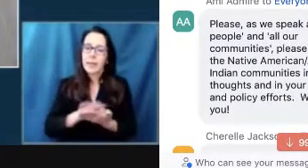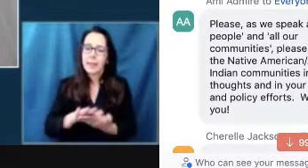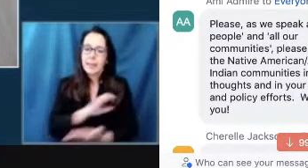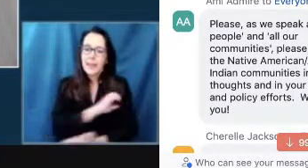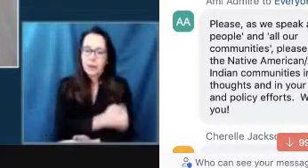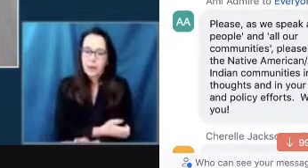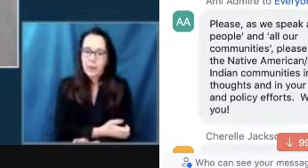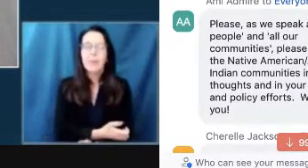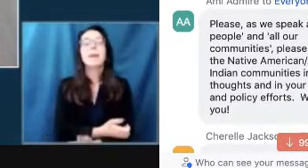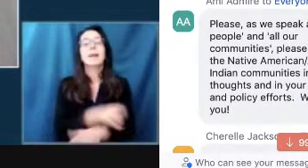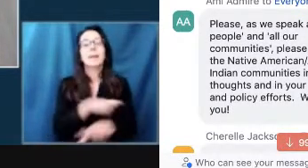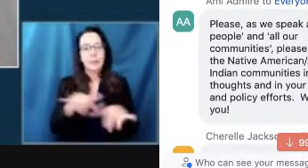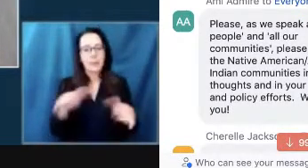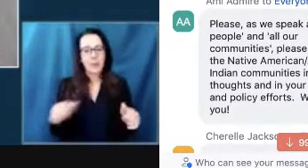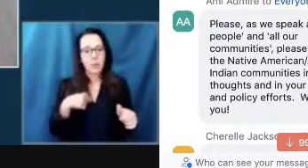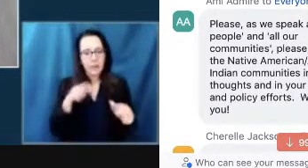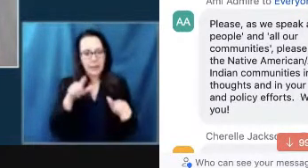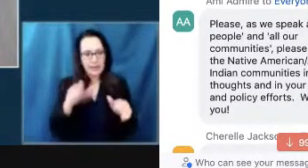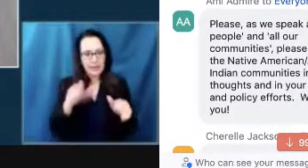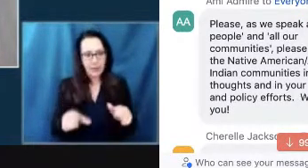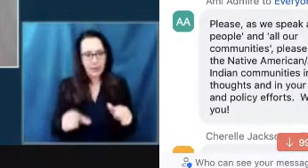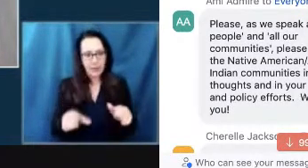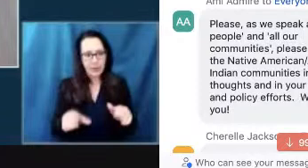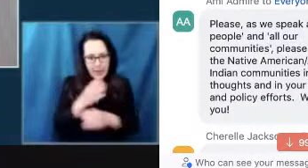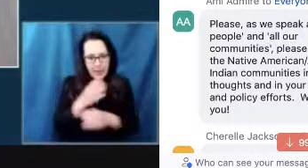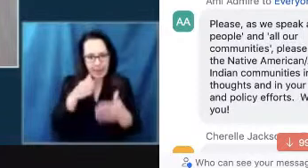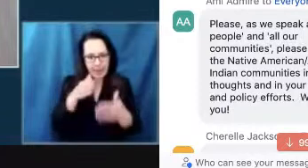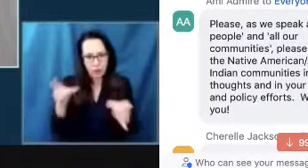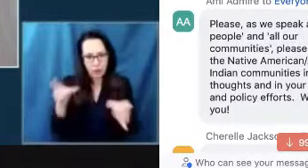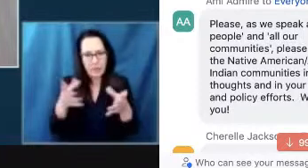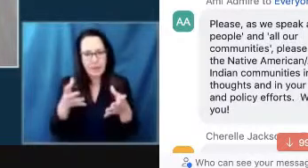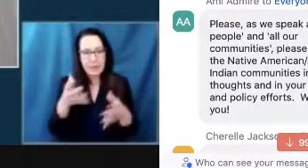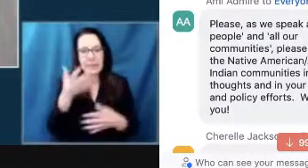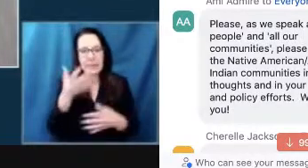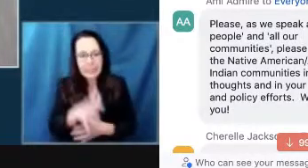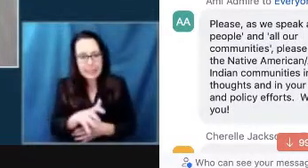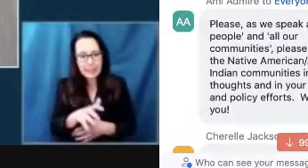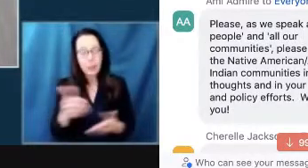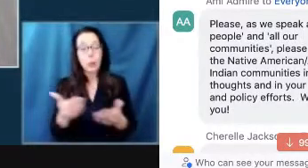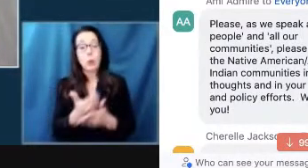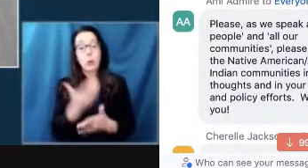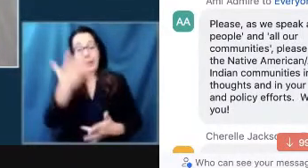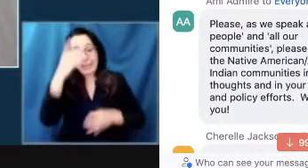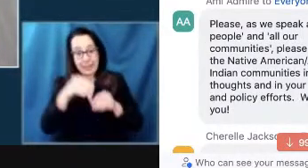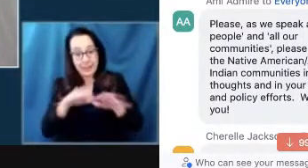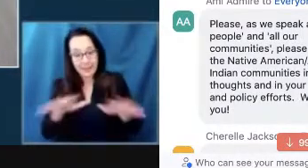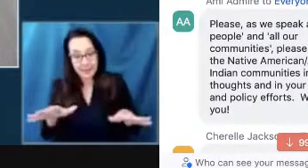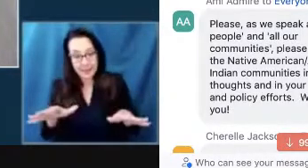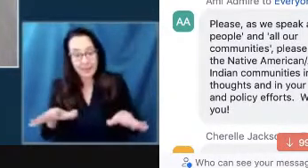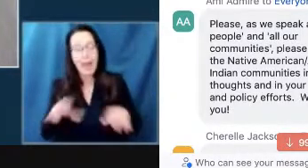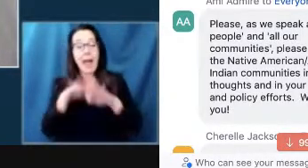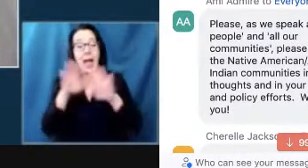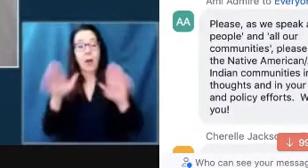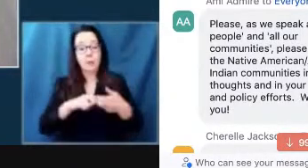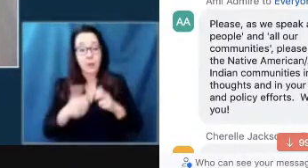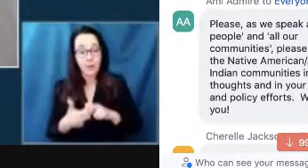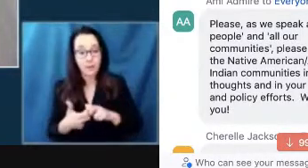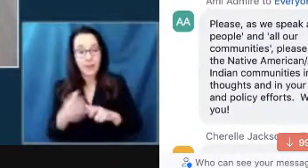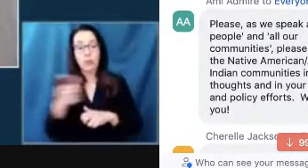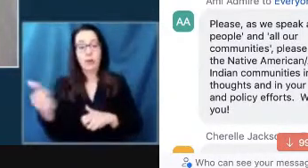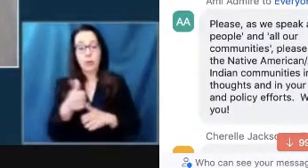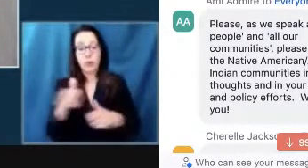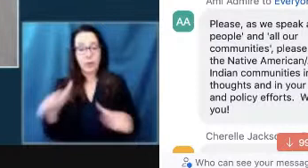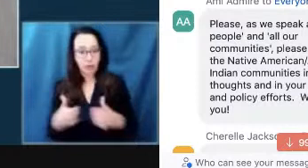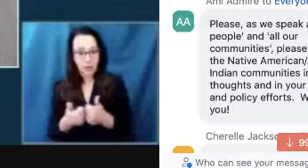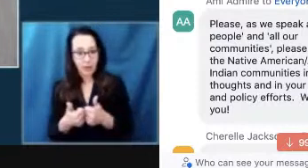back against extreme heat, new illnesses, housing limitations, and transportation challenges. We must